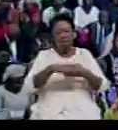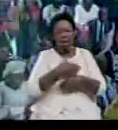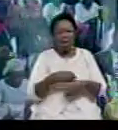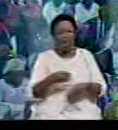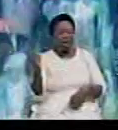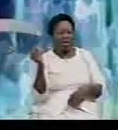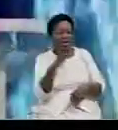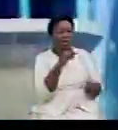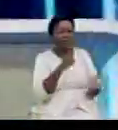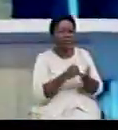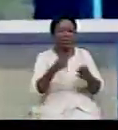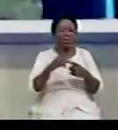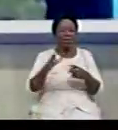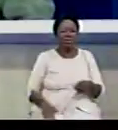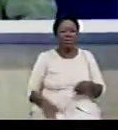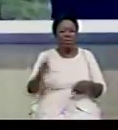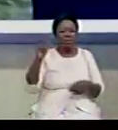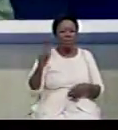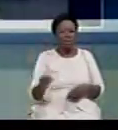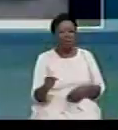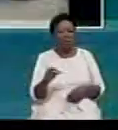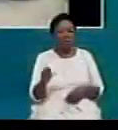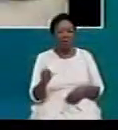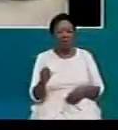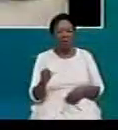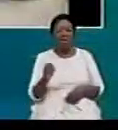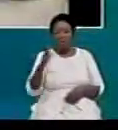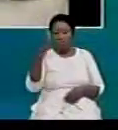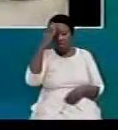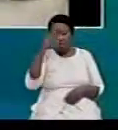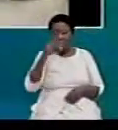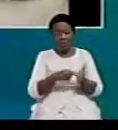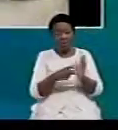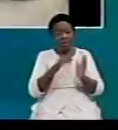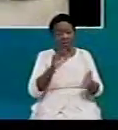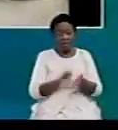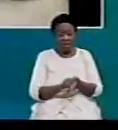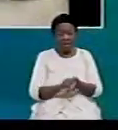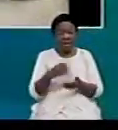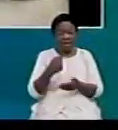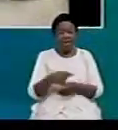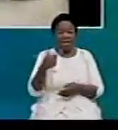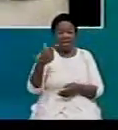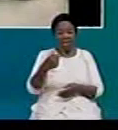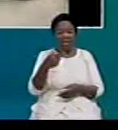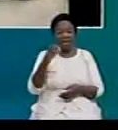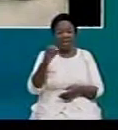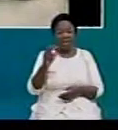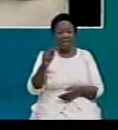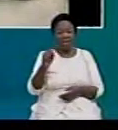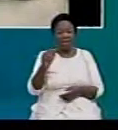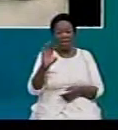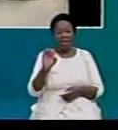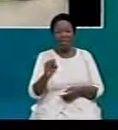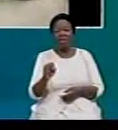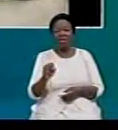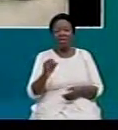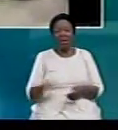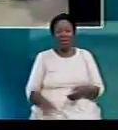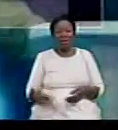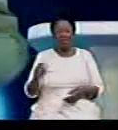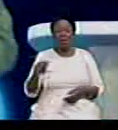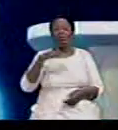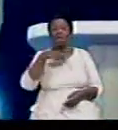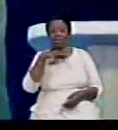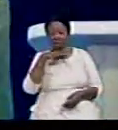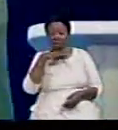to dogs. You know the meaning of that. A gentle dog, dirty and defiled.